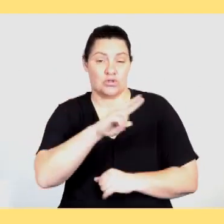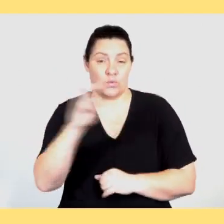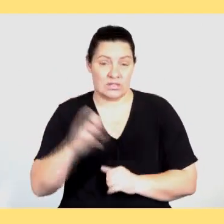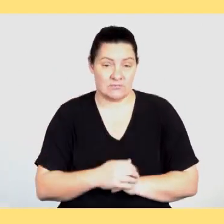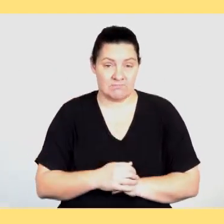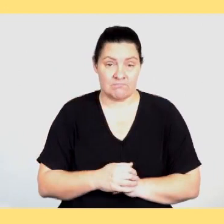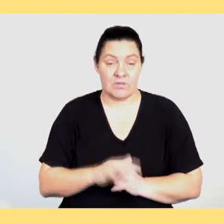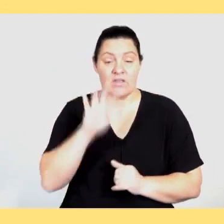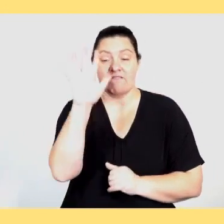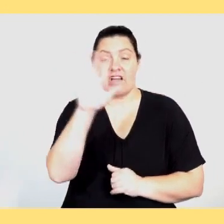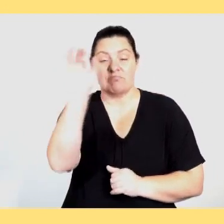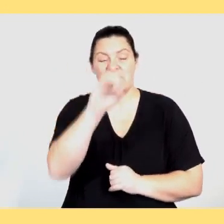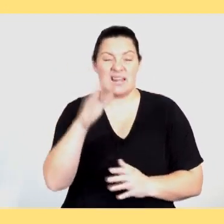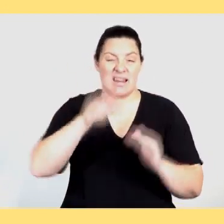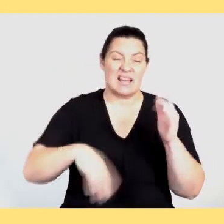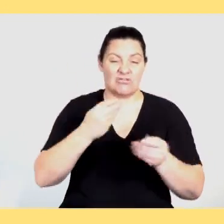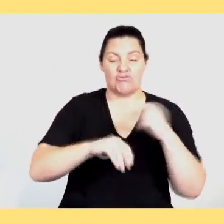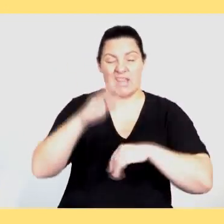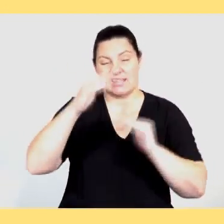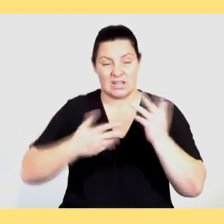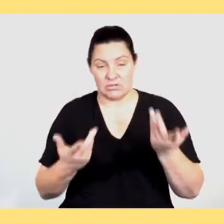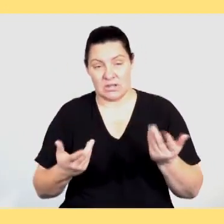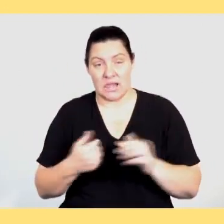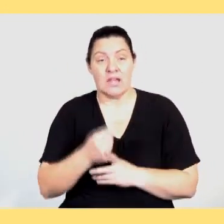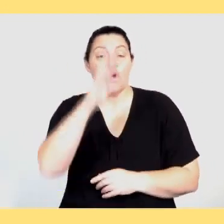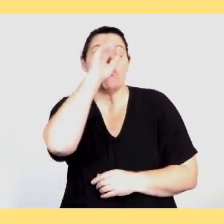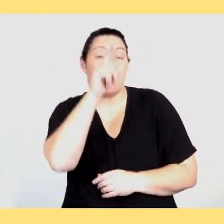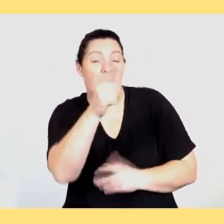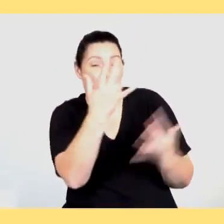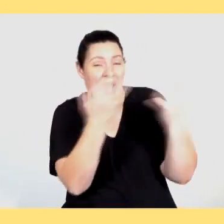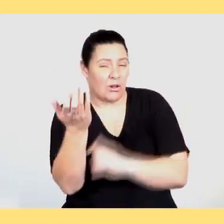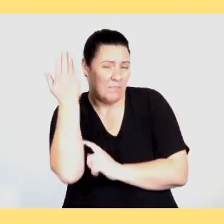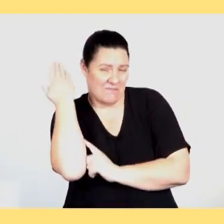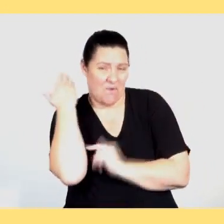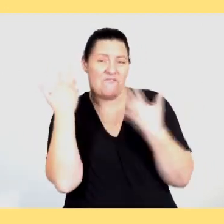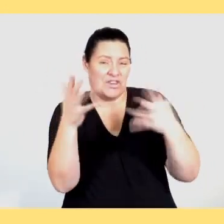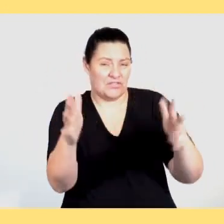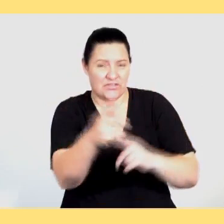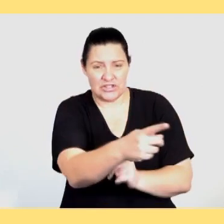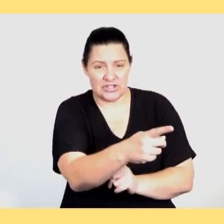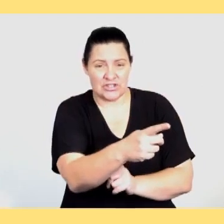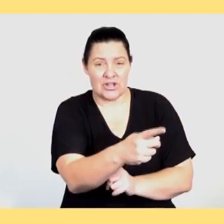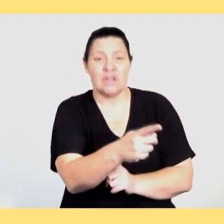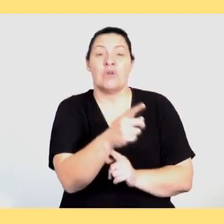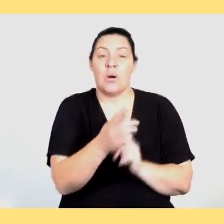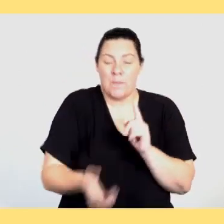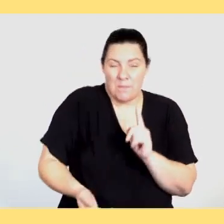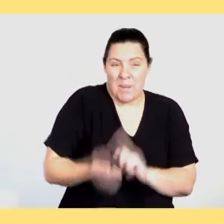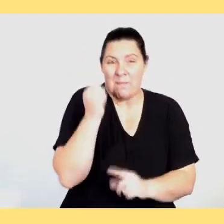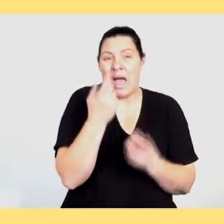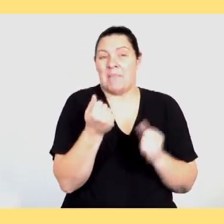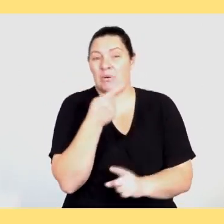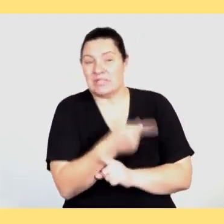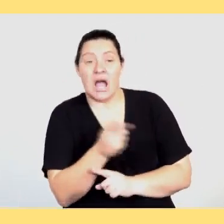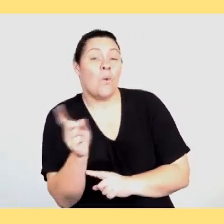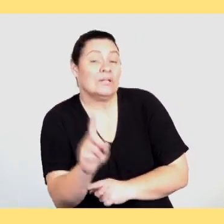9,200, 5% less trade discount. So remember, we did calculate this one earlier on, and we managed to get